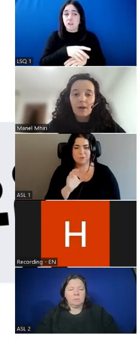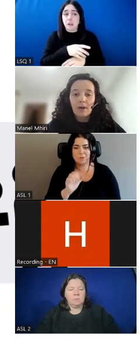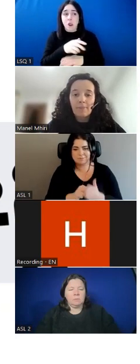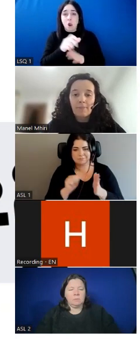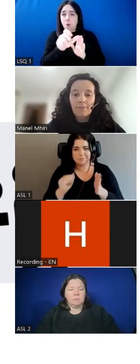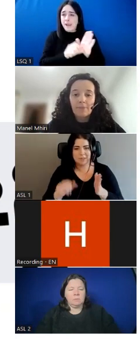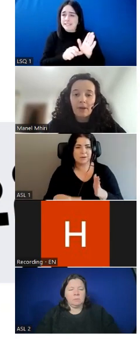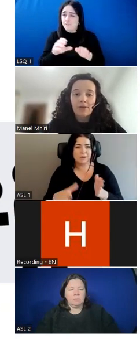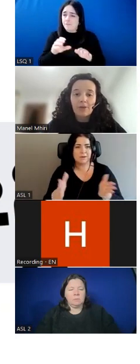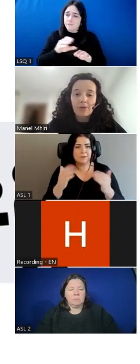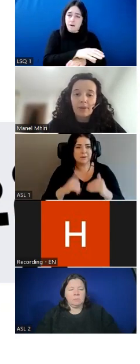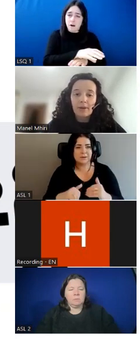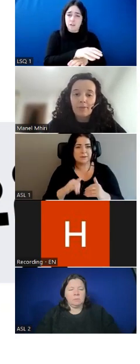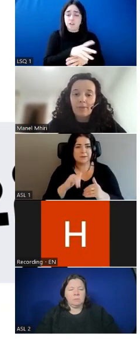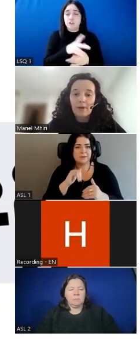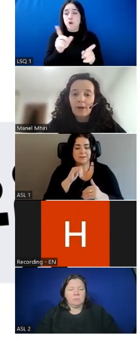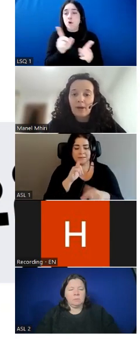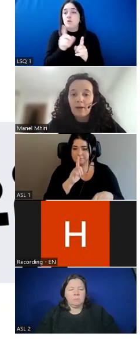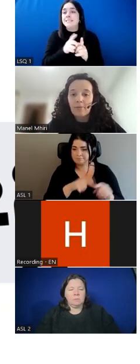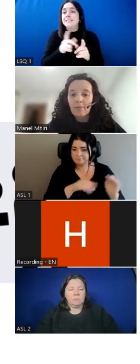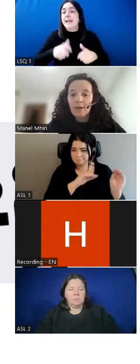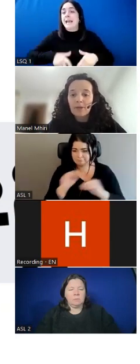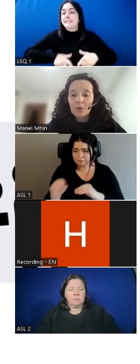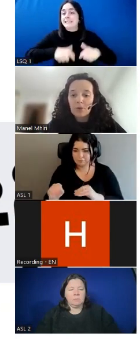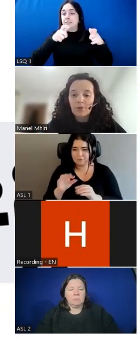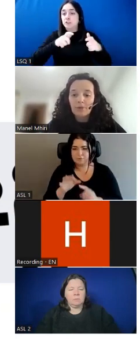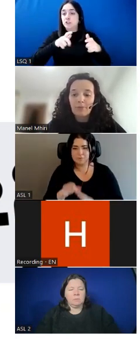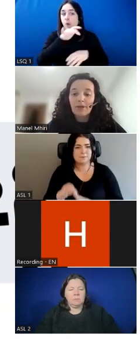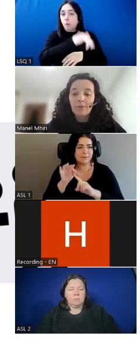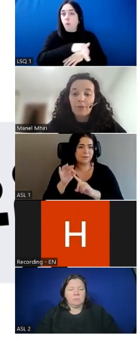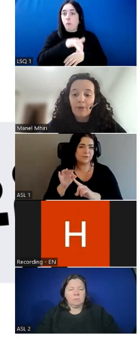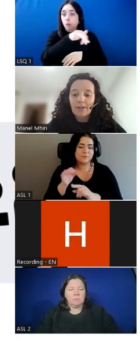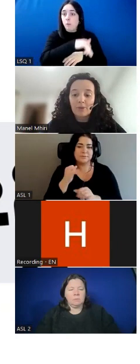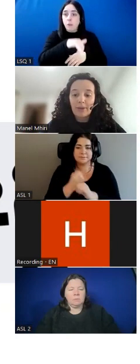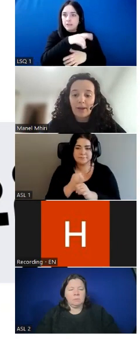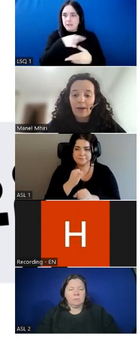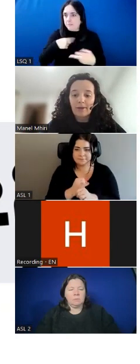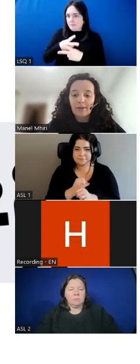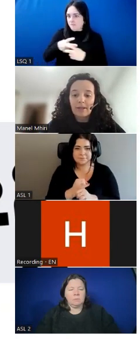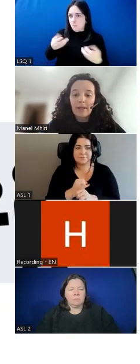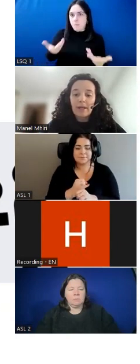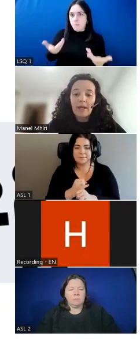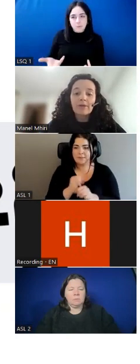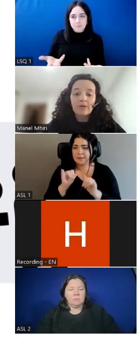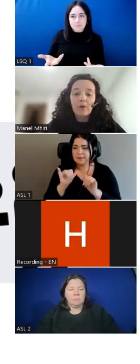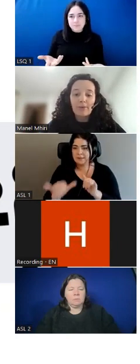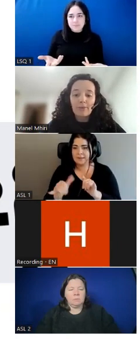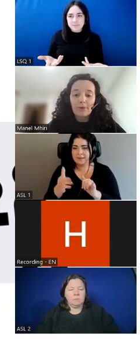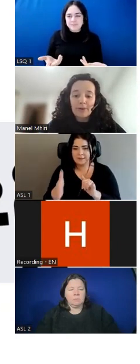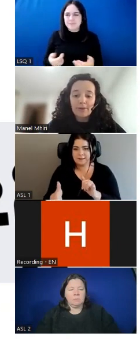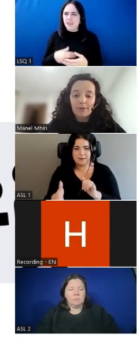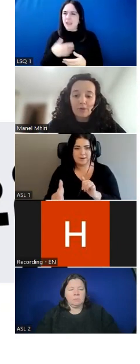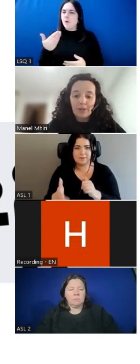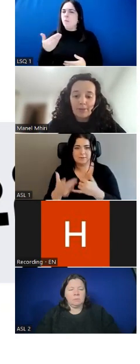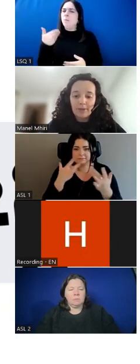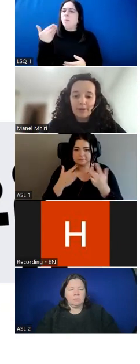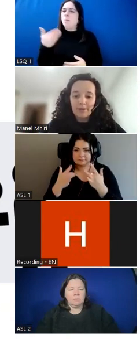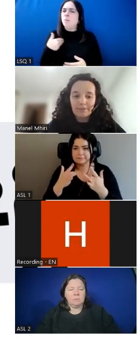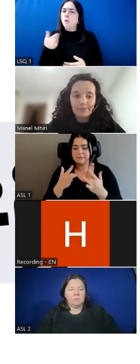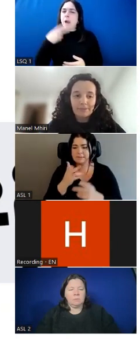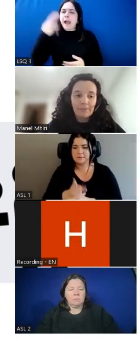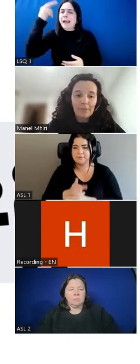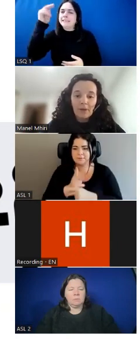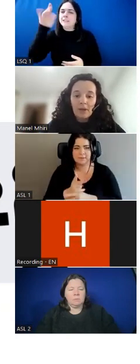institutions under the excuse of being provided with care and other forced